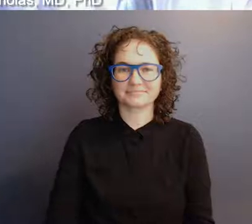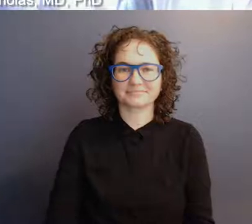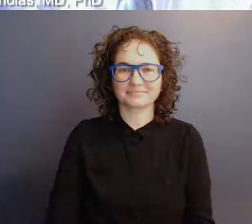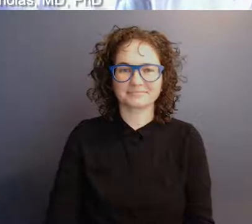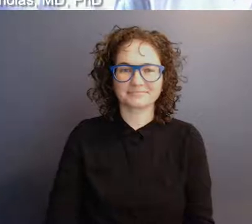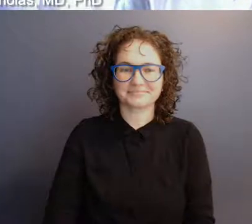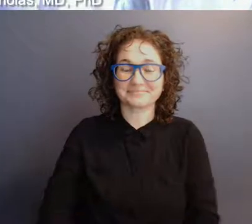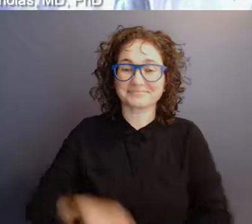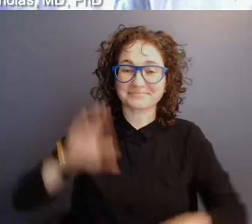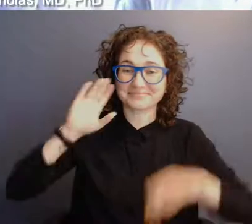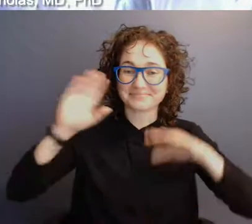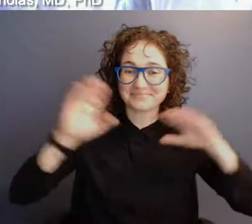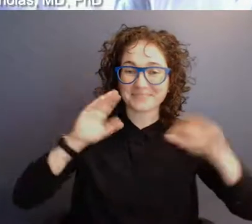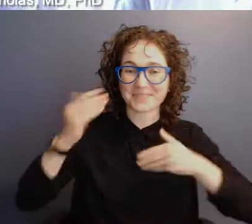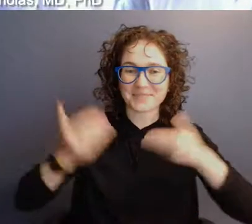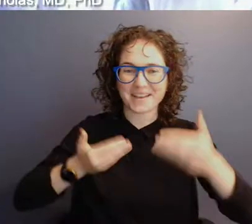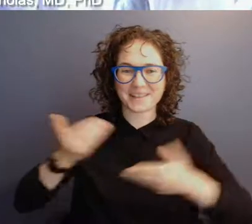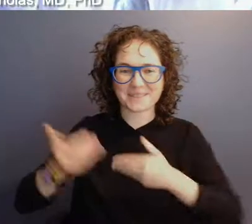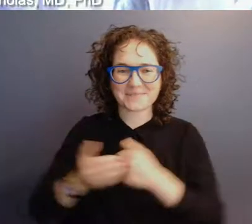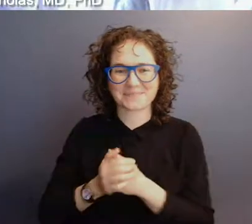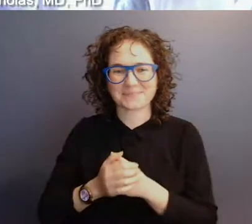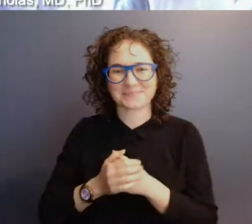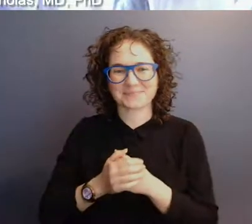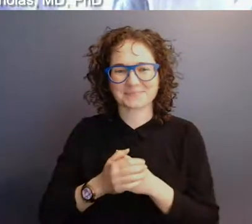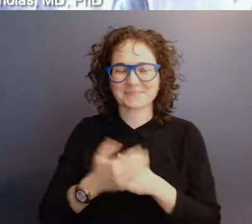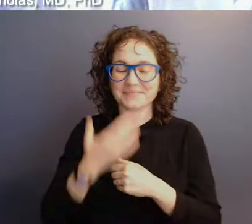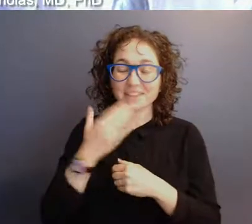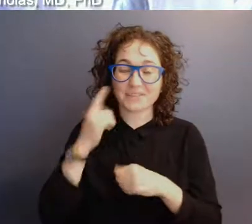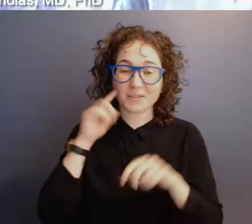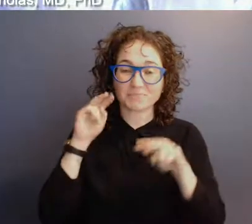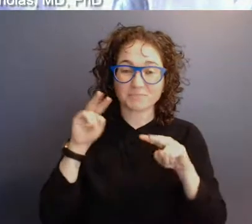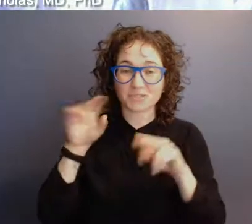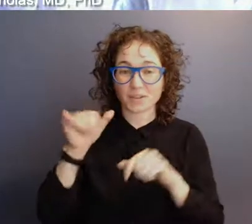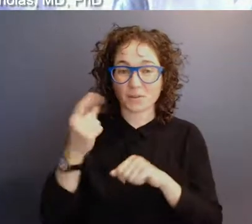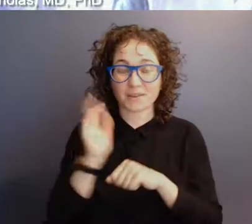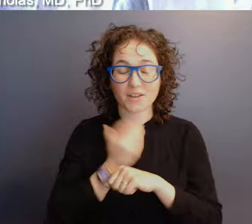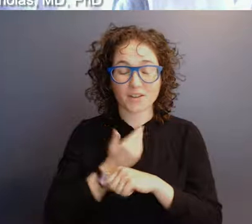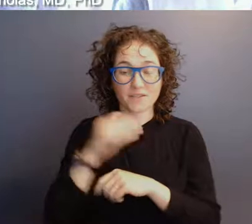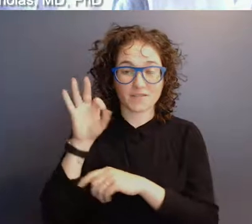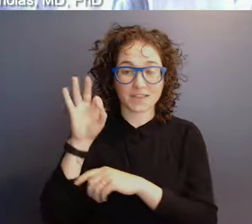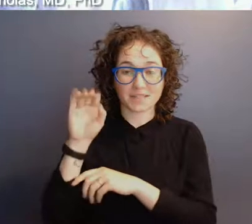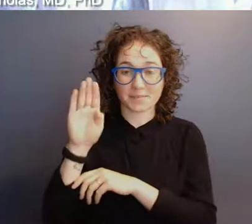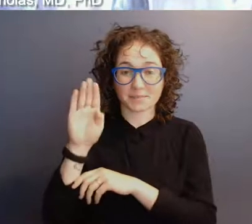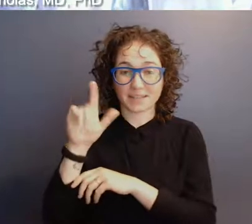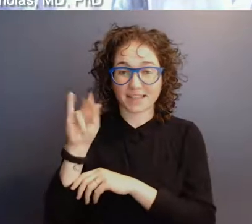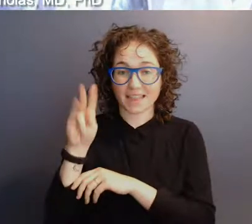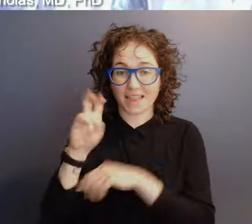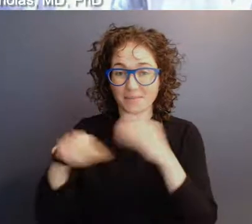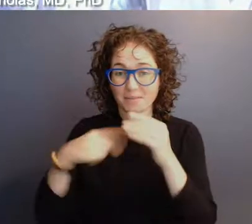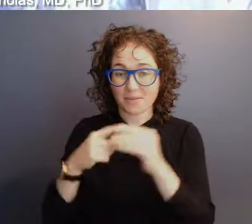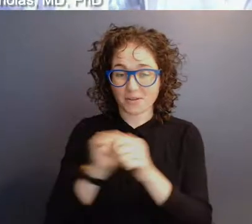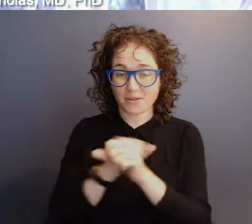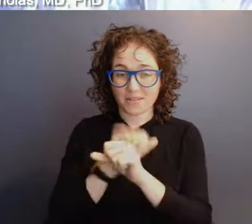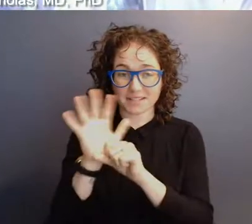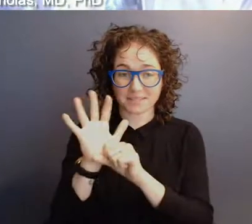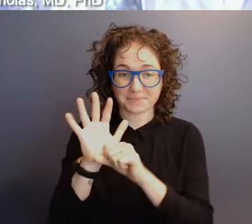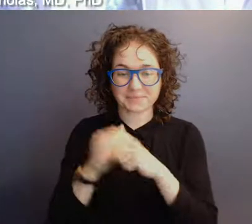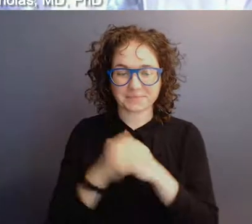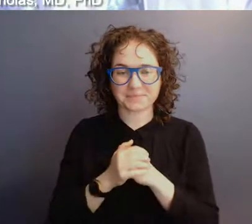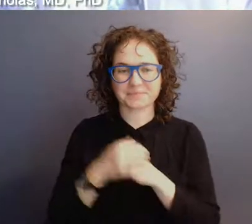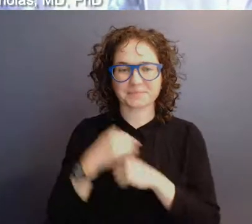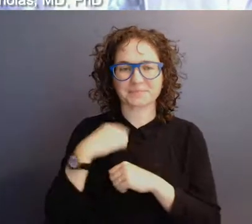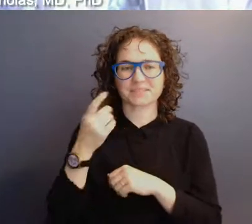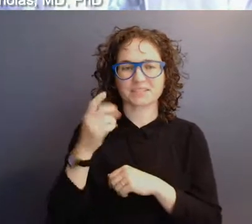Welcome, everyone, and thank you for tuning in to another one of our Facebook Lives on COVID-19. My name is Dr.